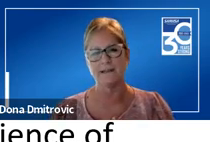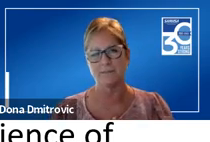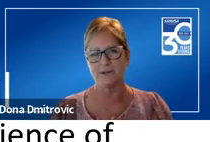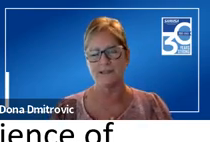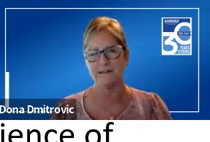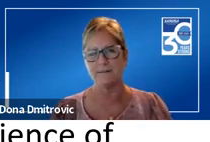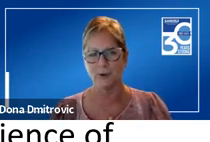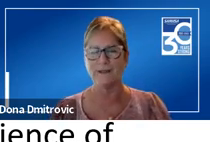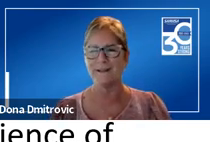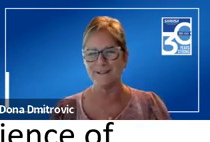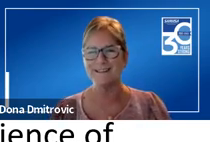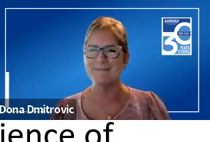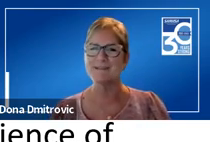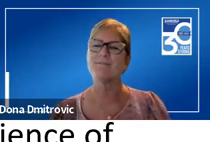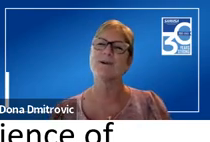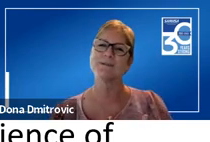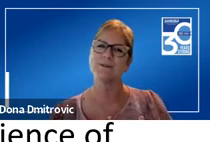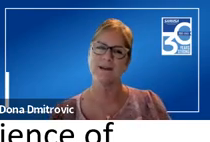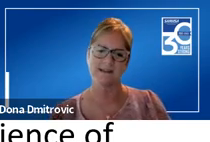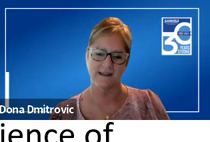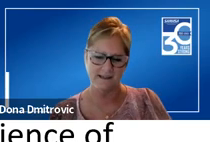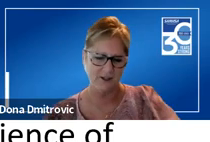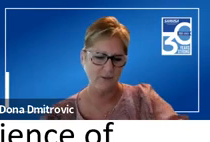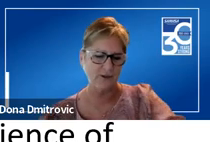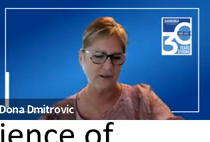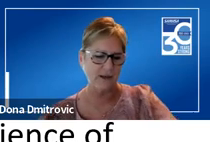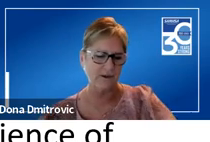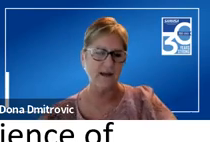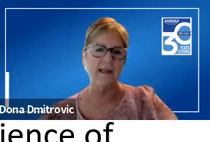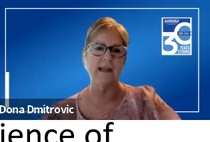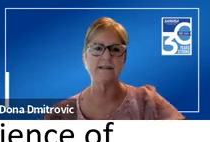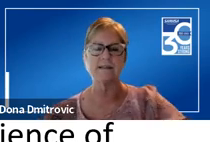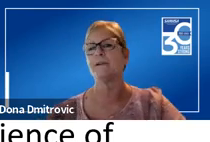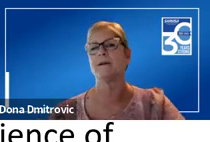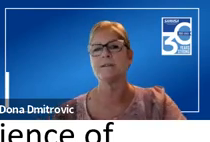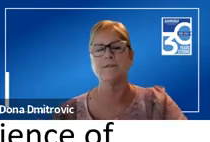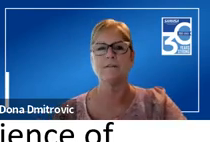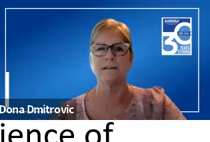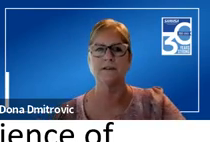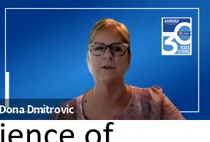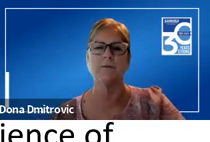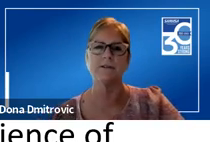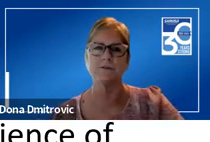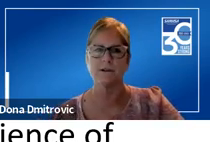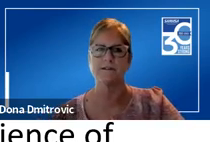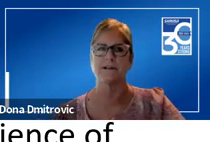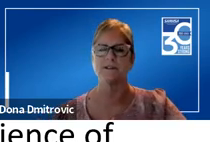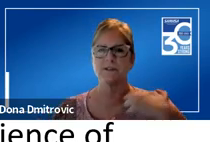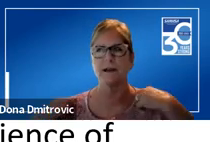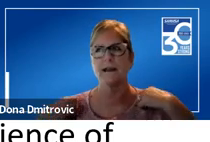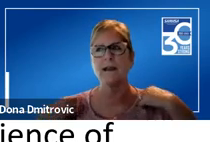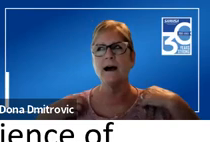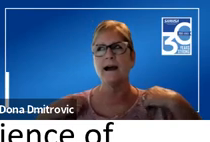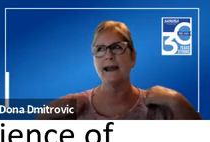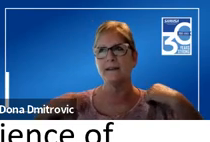only as a person working here at SAMHSA, but also as a community member and someone that was involved in community-based organizations.